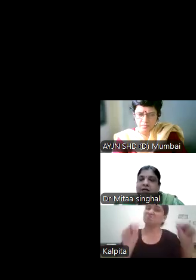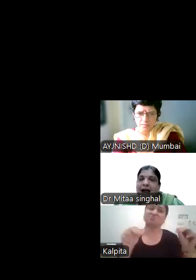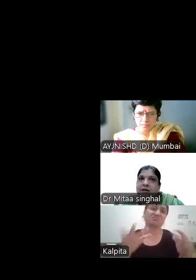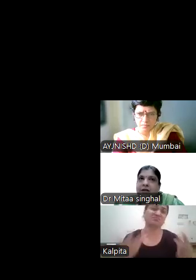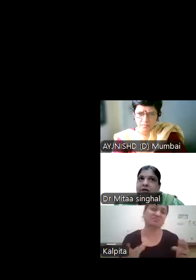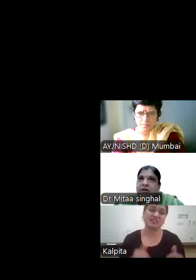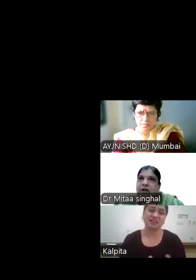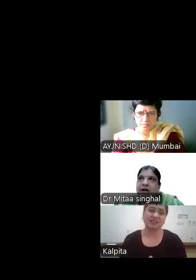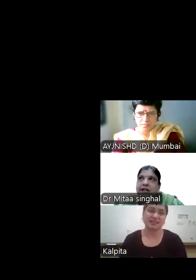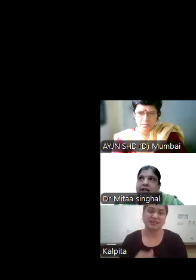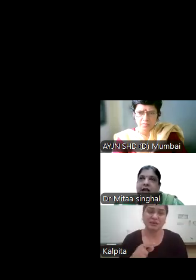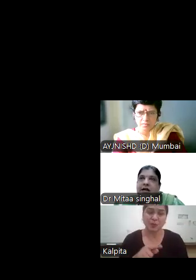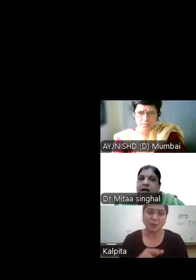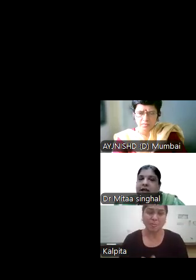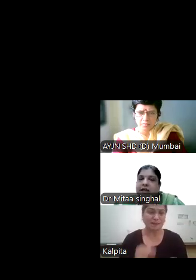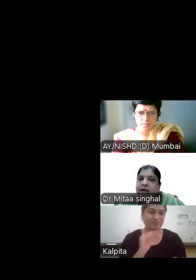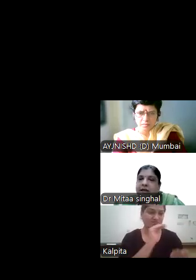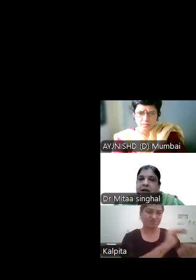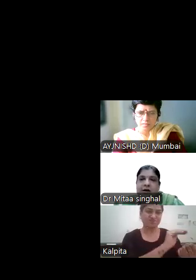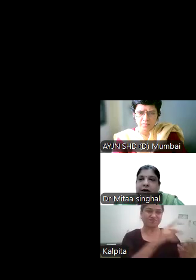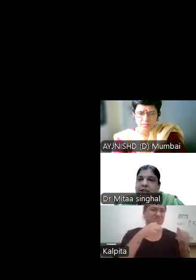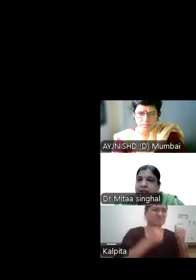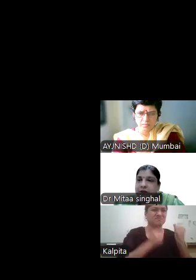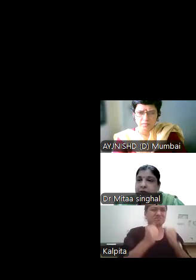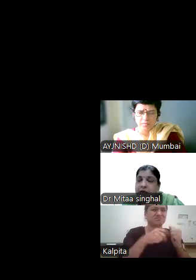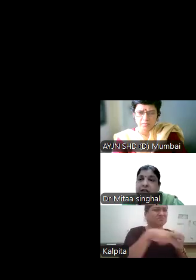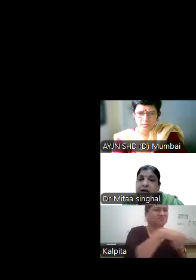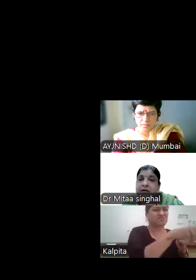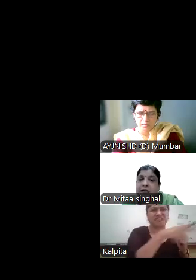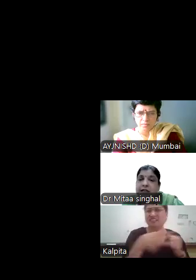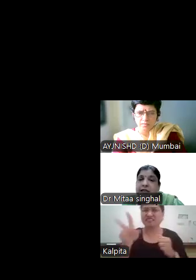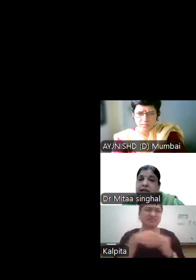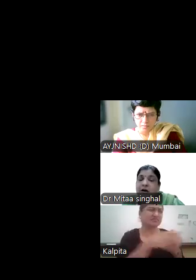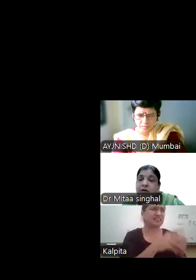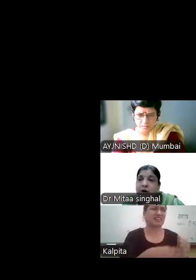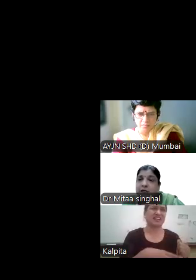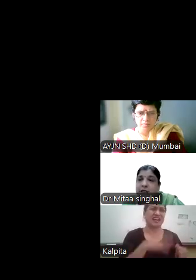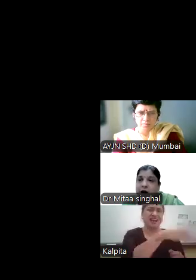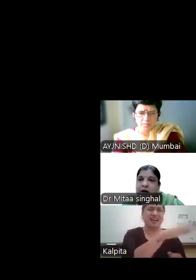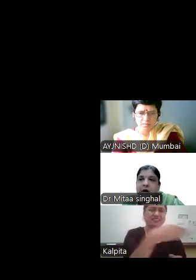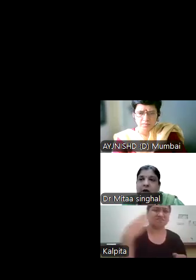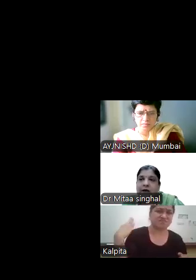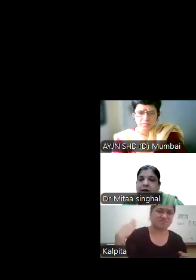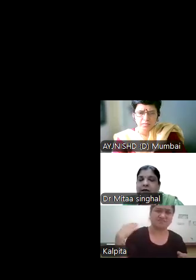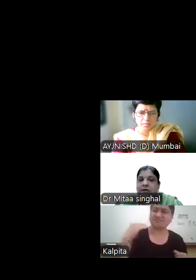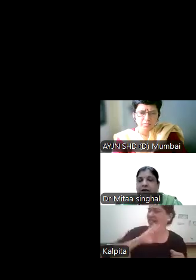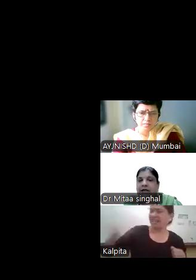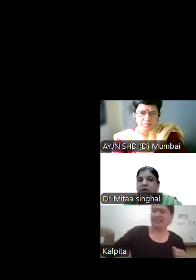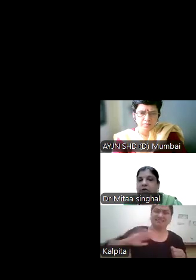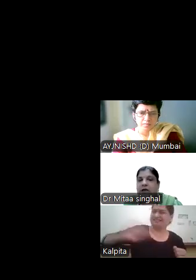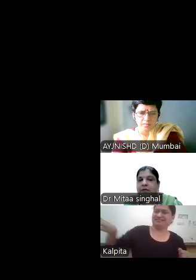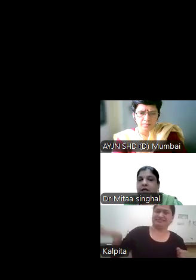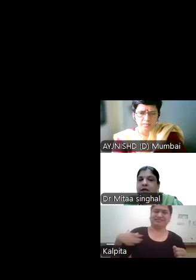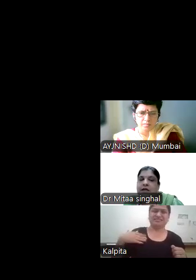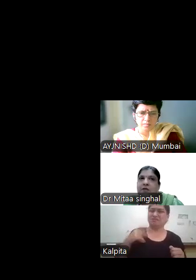like tantrums. The child is running here and there, not listening to the parents. The parents are feeling that he's not following command. Whenever we tell him to